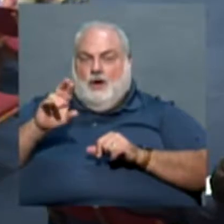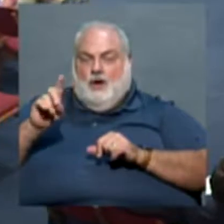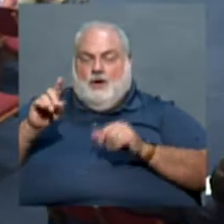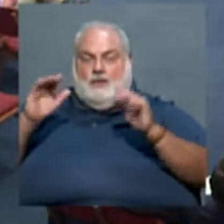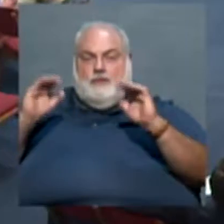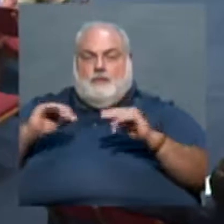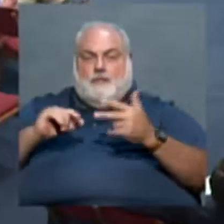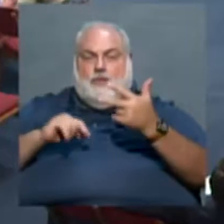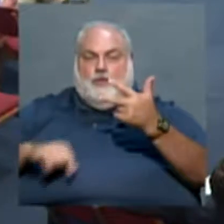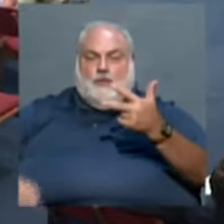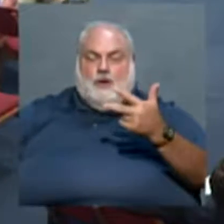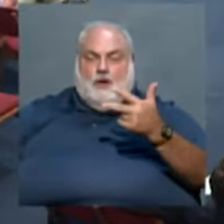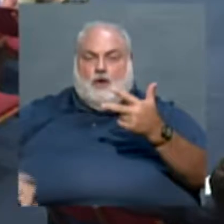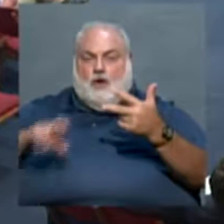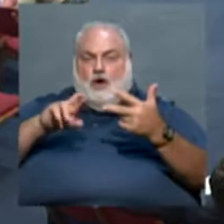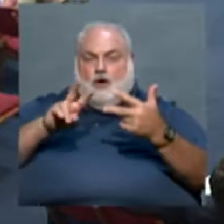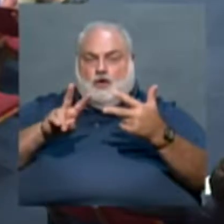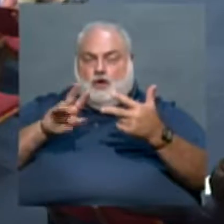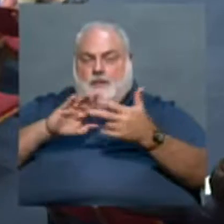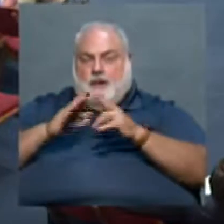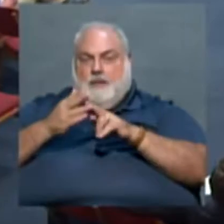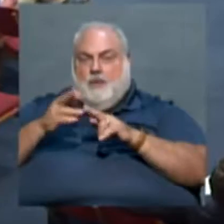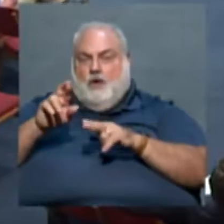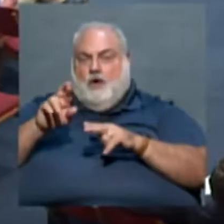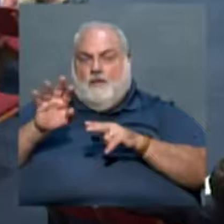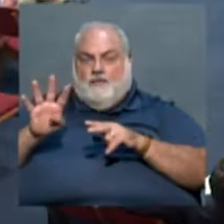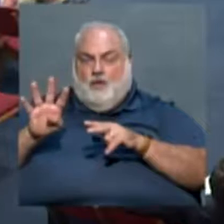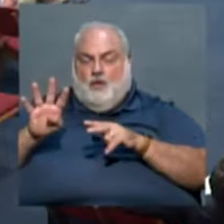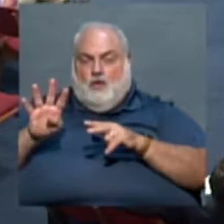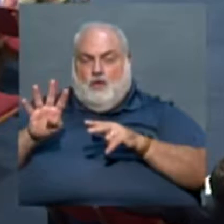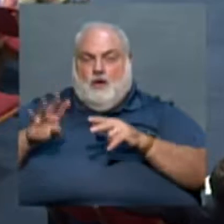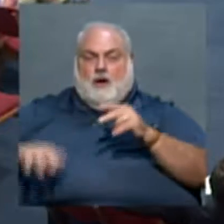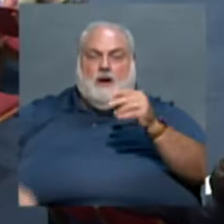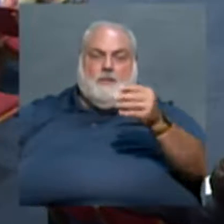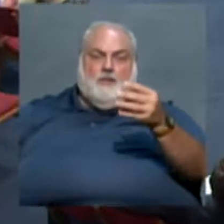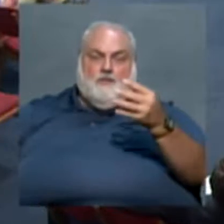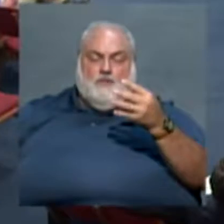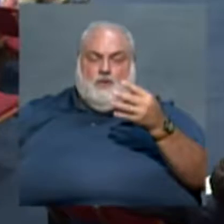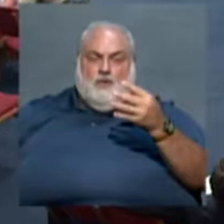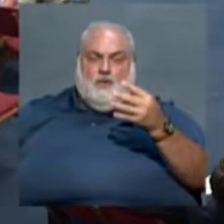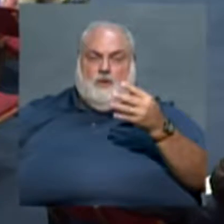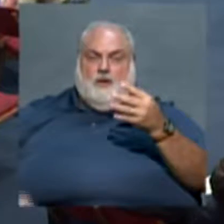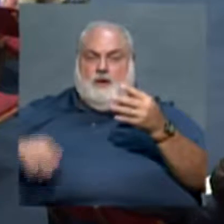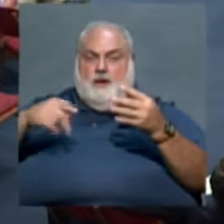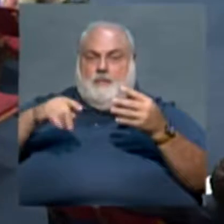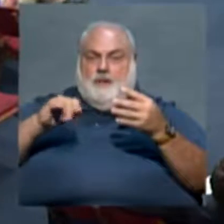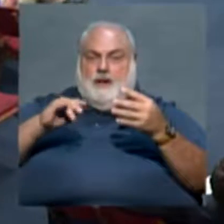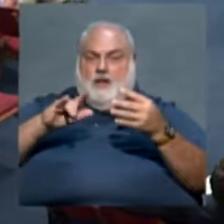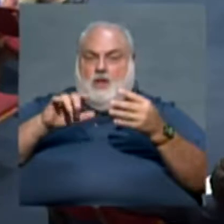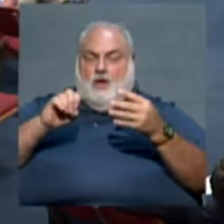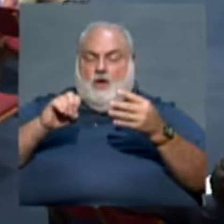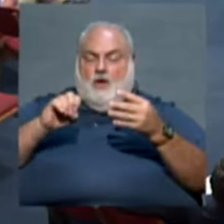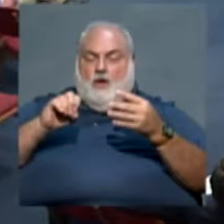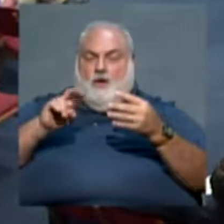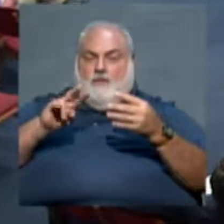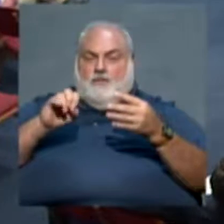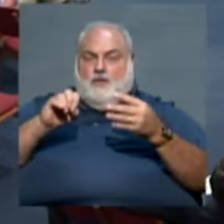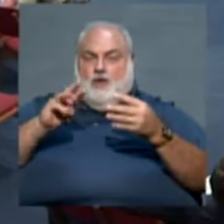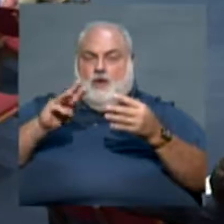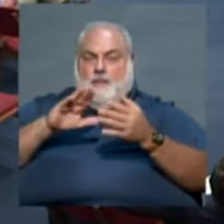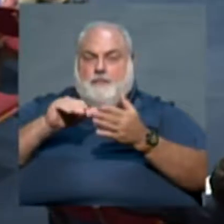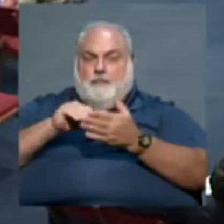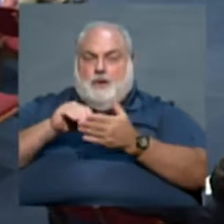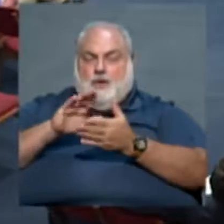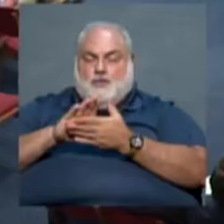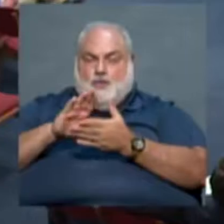from R2 to R4, 2007 and 9 Wilson Road. And item 4, the Pinnacle View Middle School Conditional Use Permit